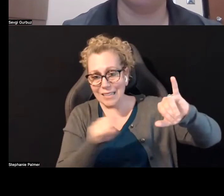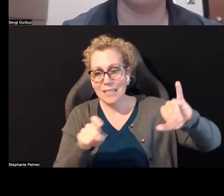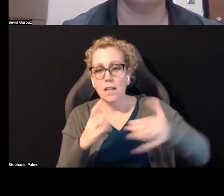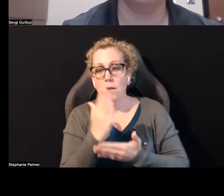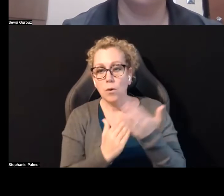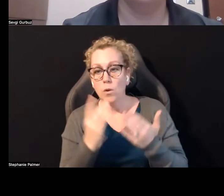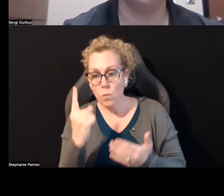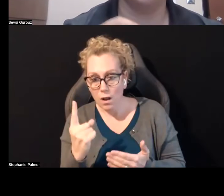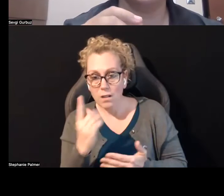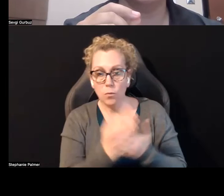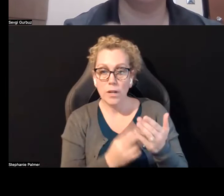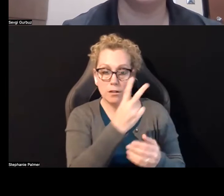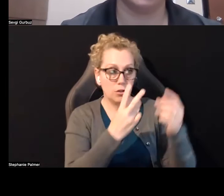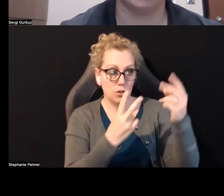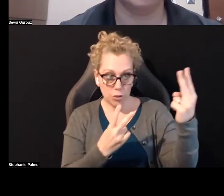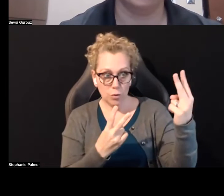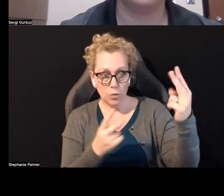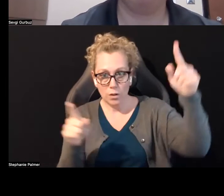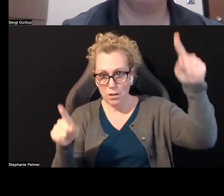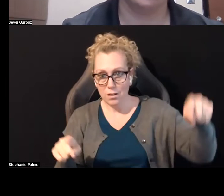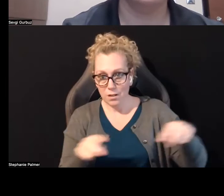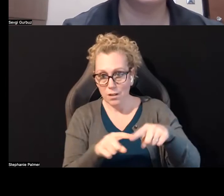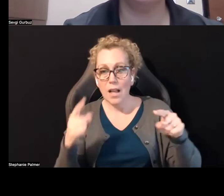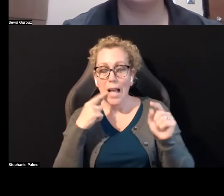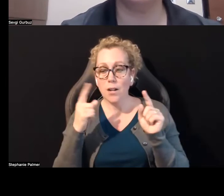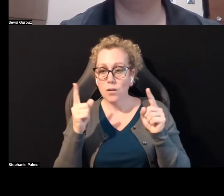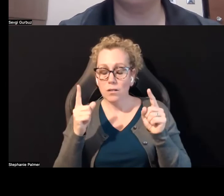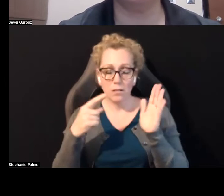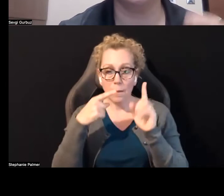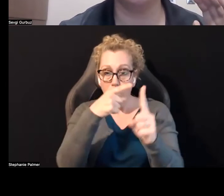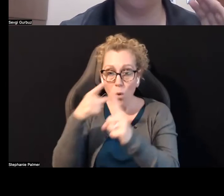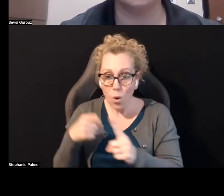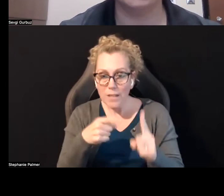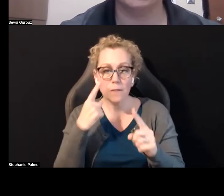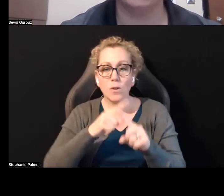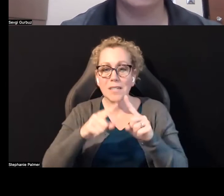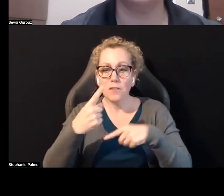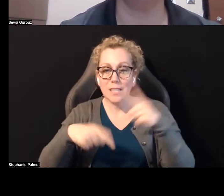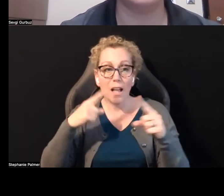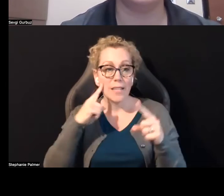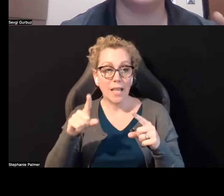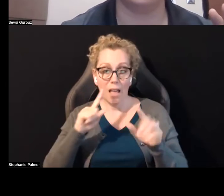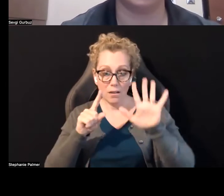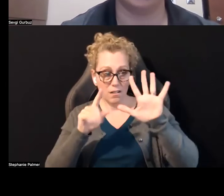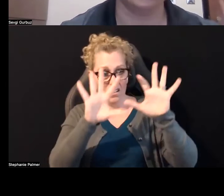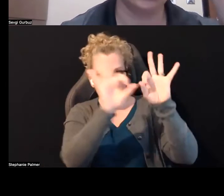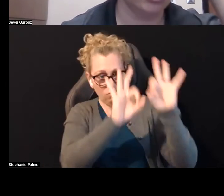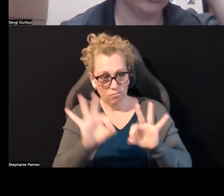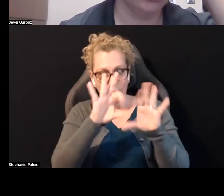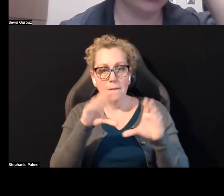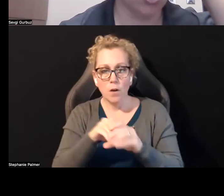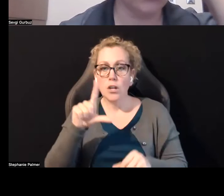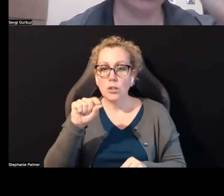points are for different signs. This data involved 20 different ASL